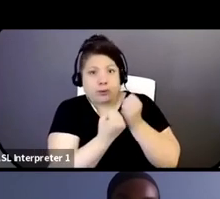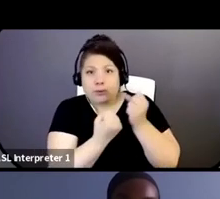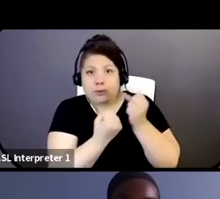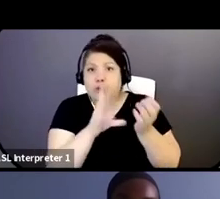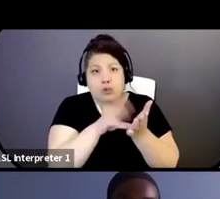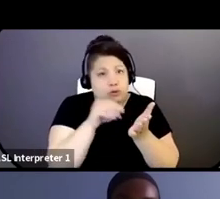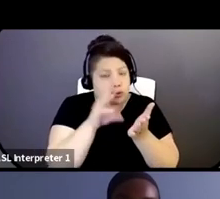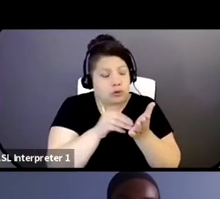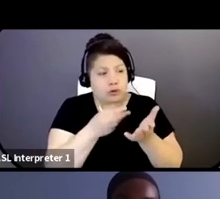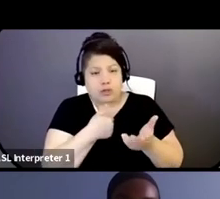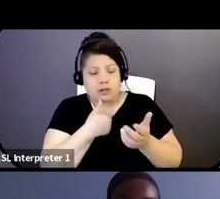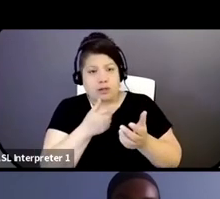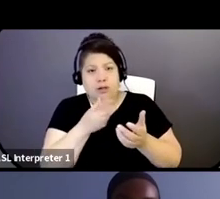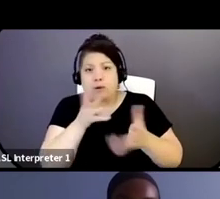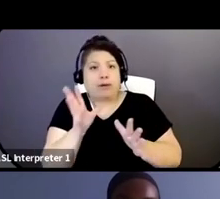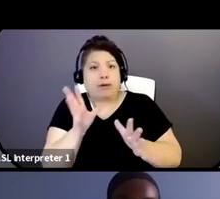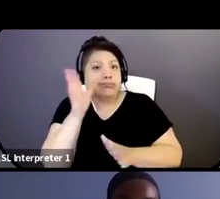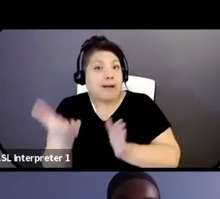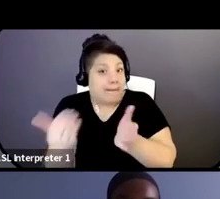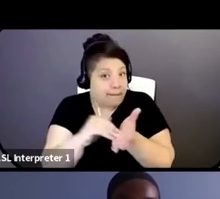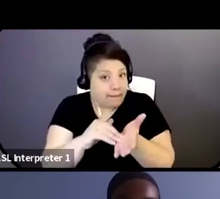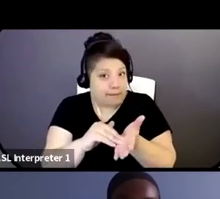not reoffend.